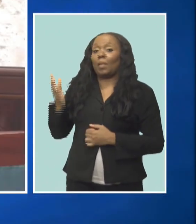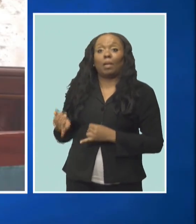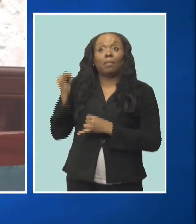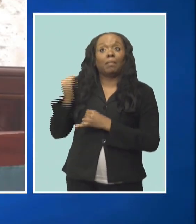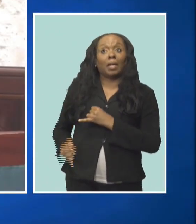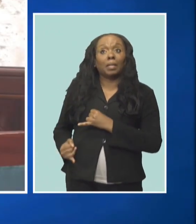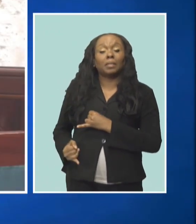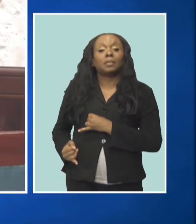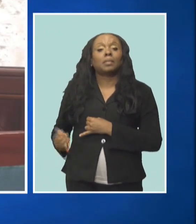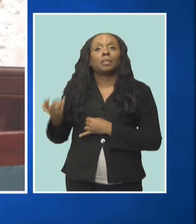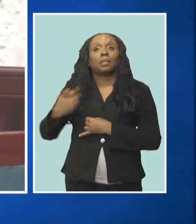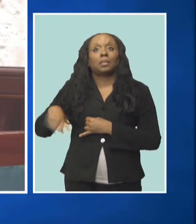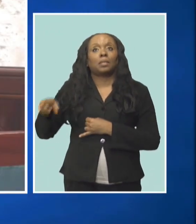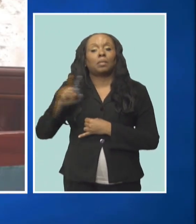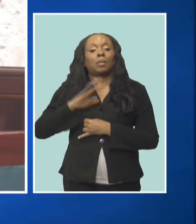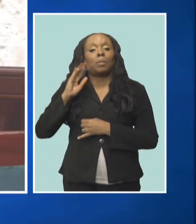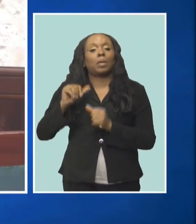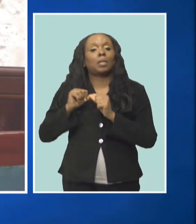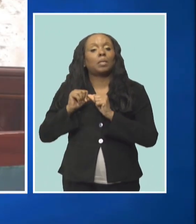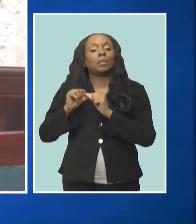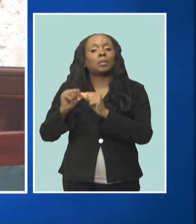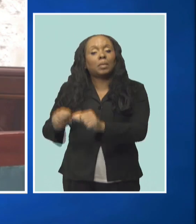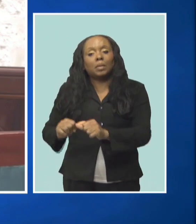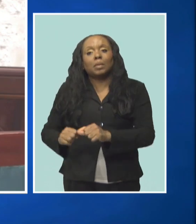sir, of the March 15th,